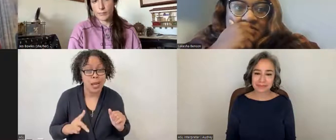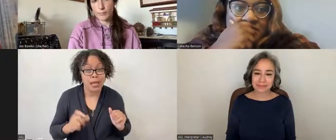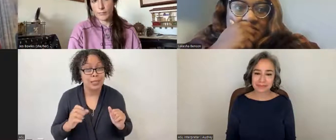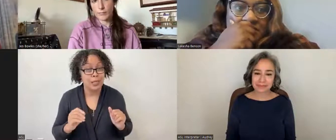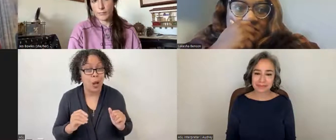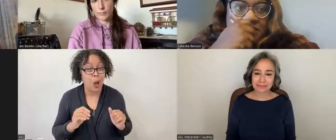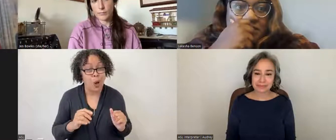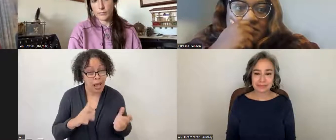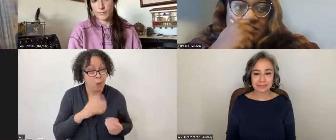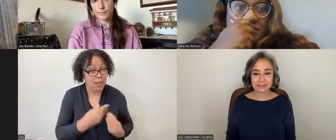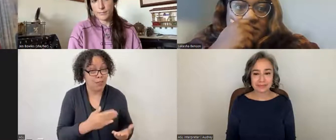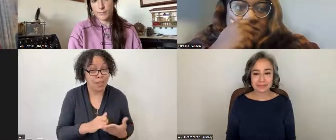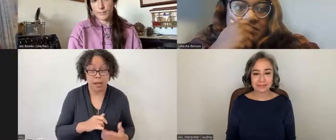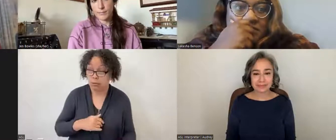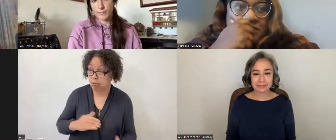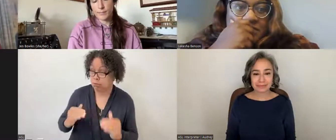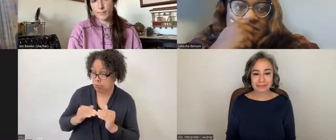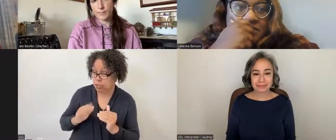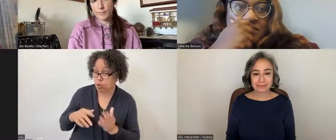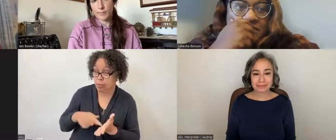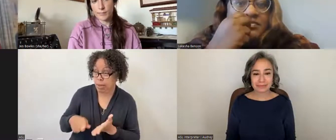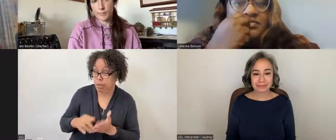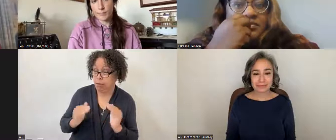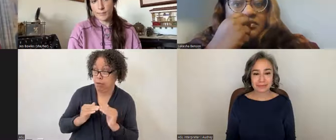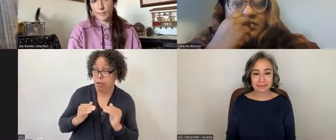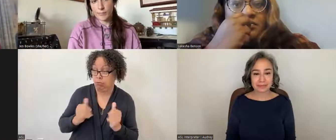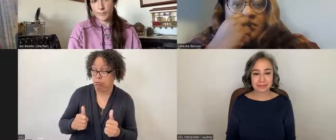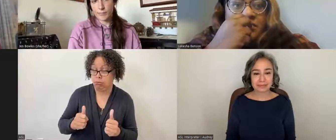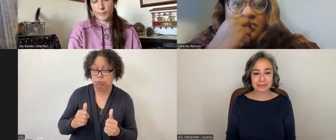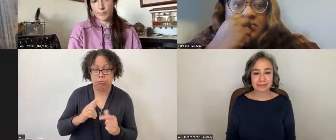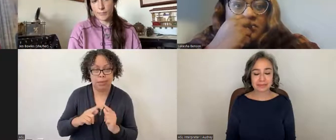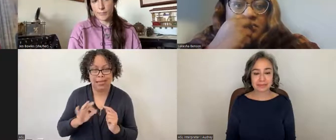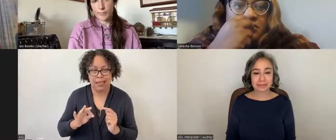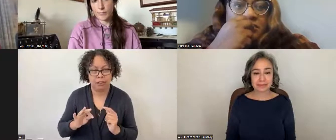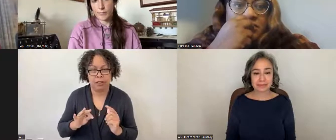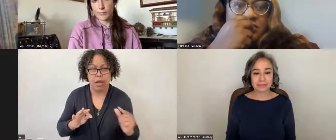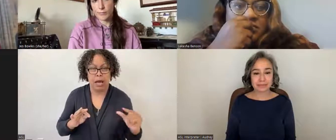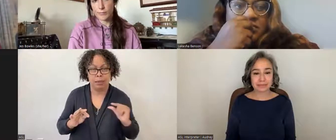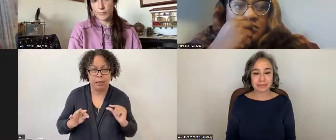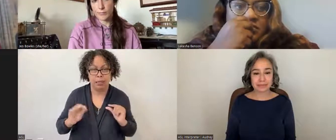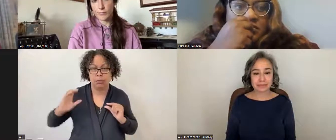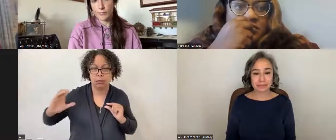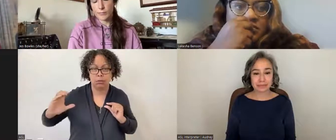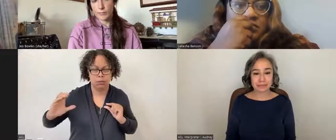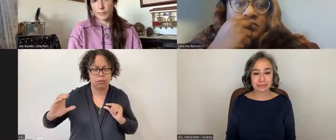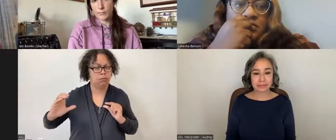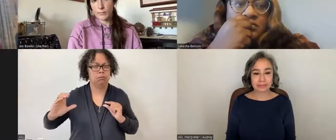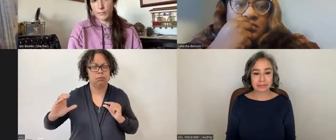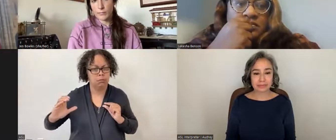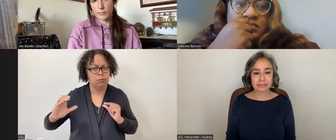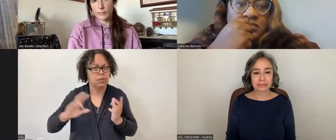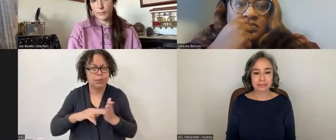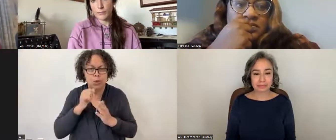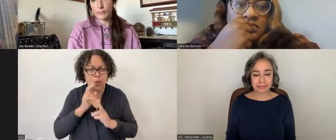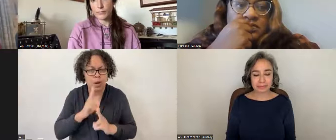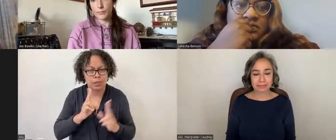you get paid too? And then it's fair. But if that's not what's happening and you don't honor the people